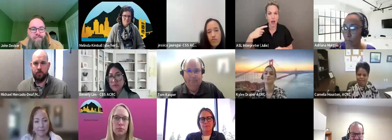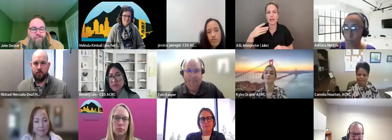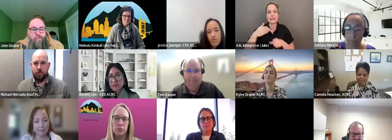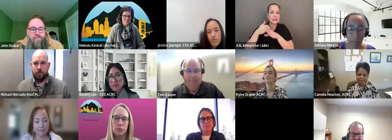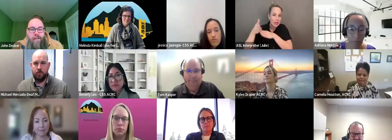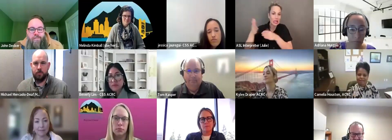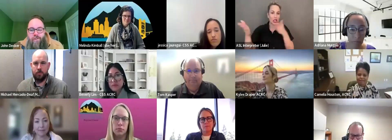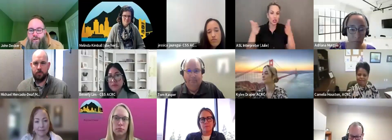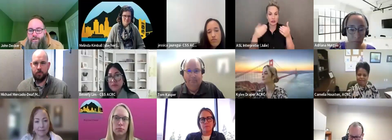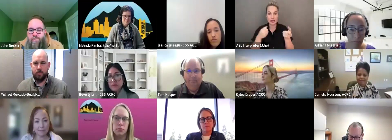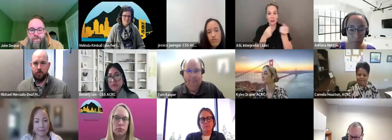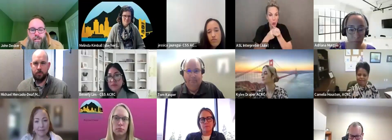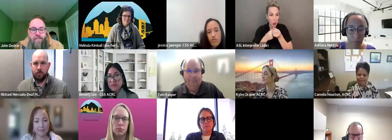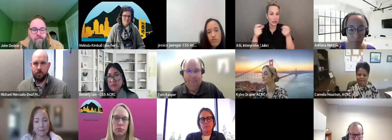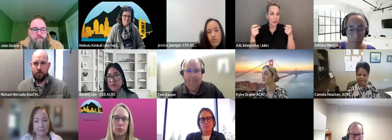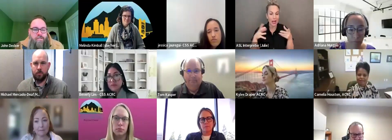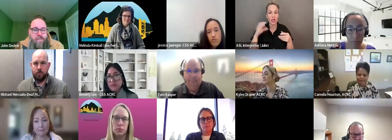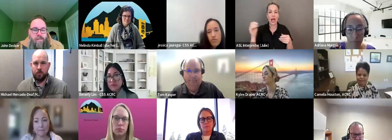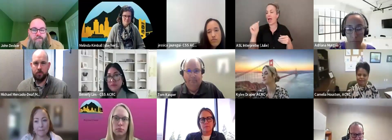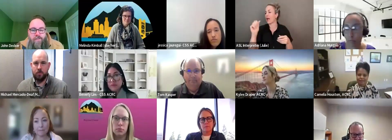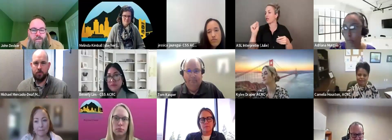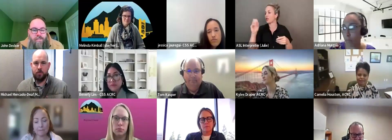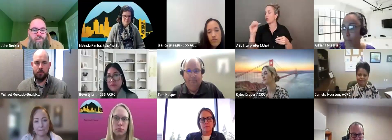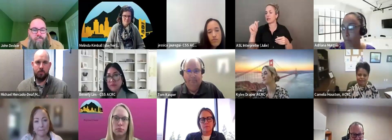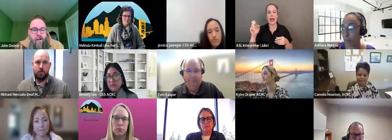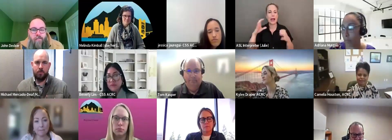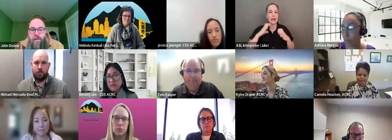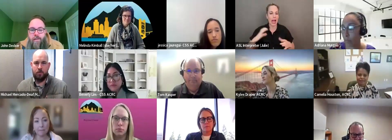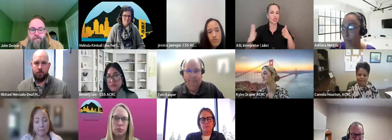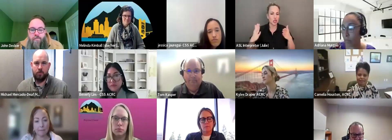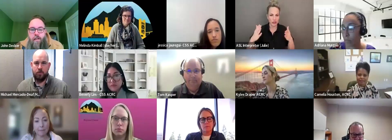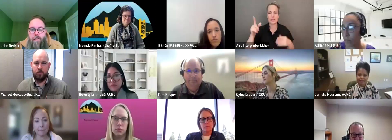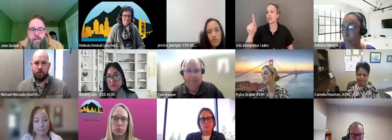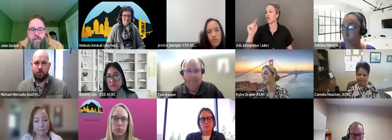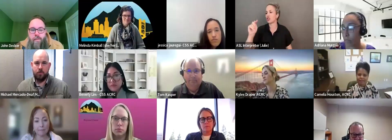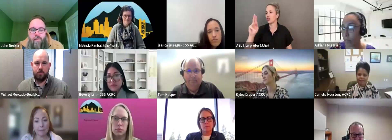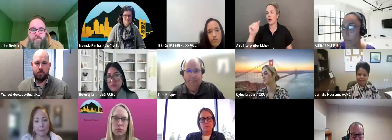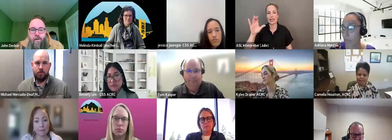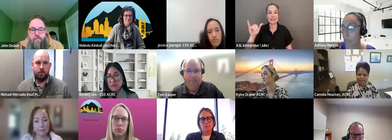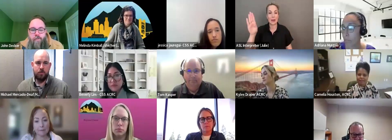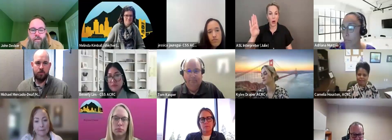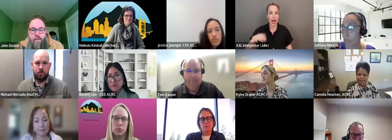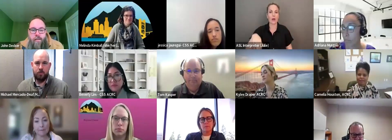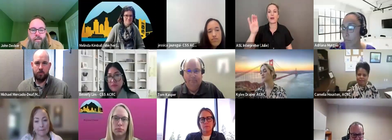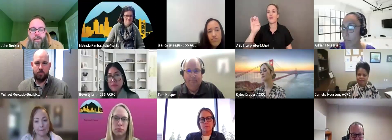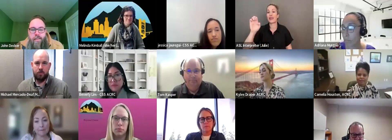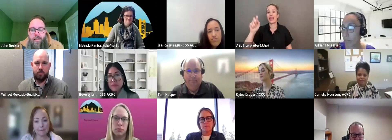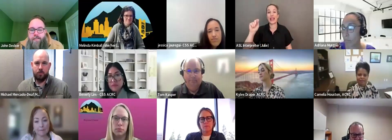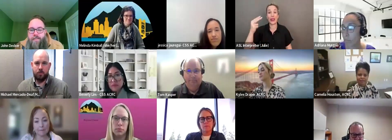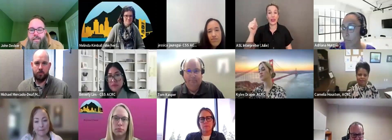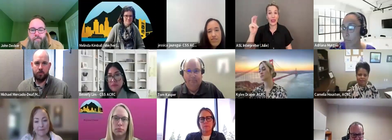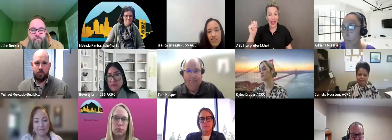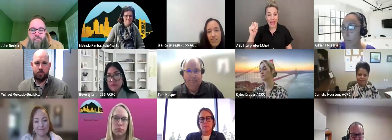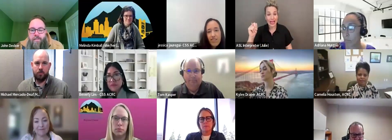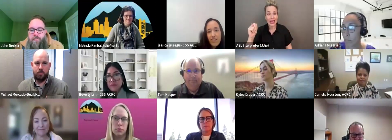specialized services and supports manager, and our associate client services director. I see Tracy Brown right there as well. And Ethan is on. Good morning,